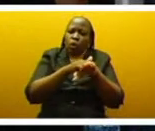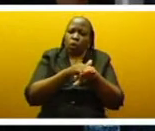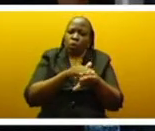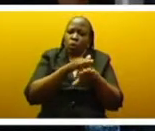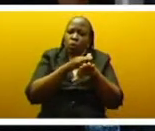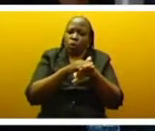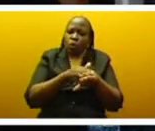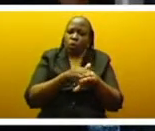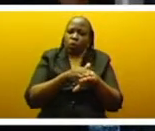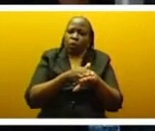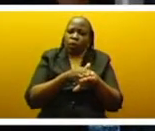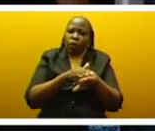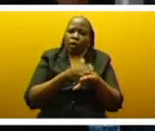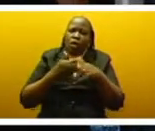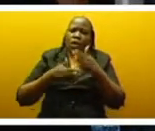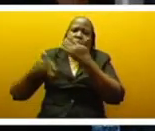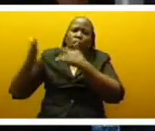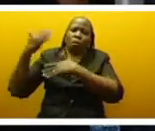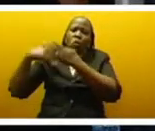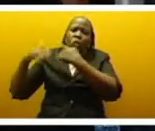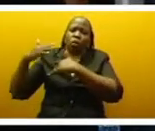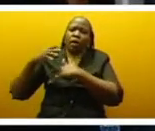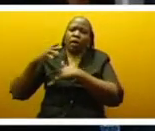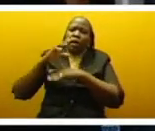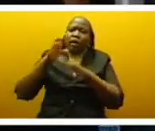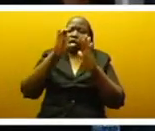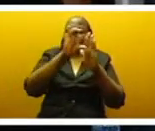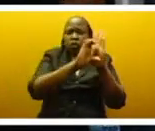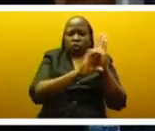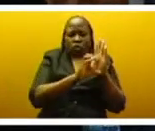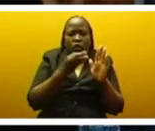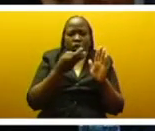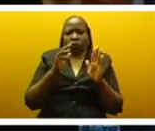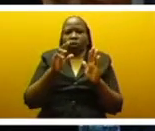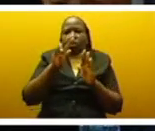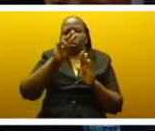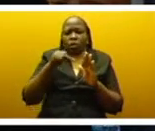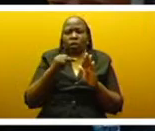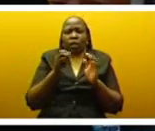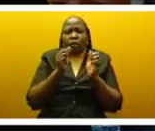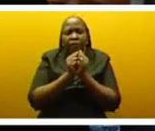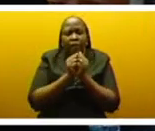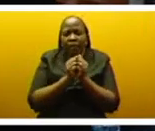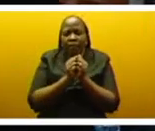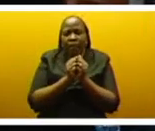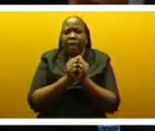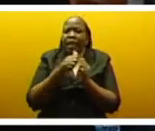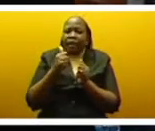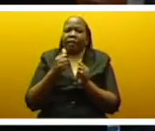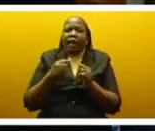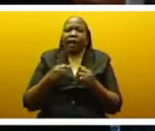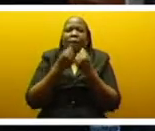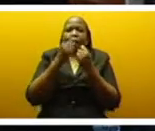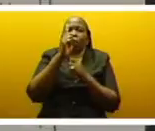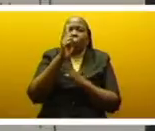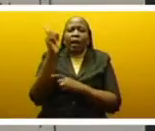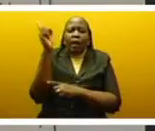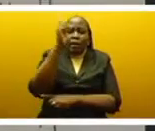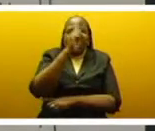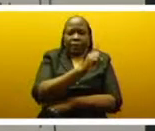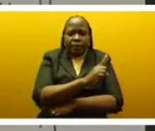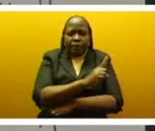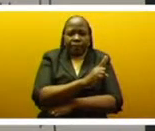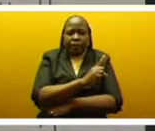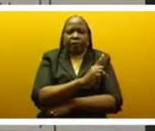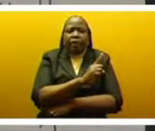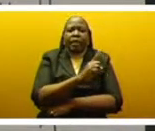days that led to the Constitution of 2010 will tell you that it did not happen one day. My good friend Mr. Morogo has told you